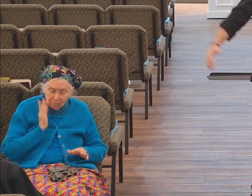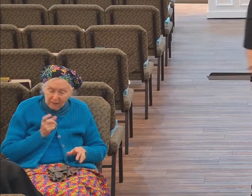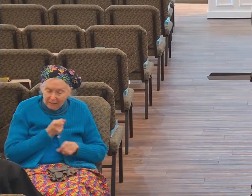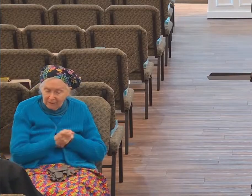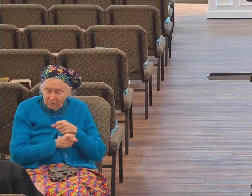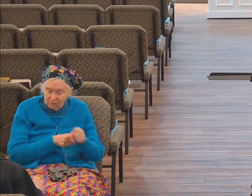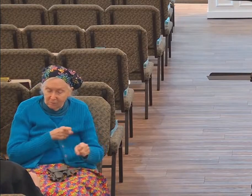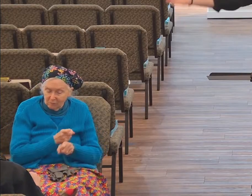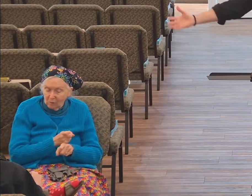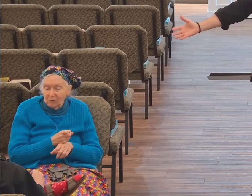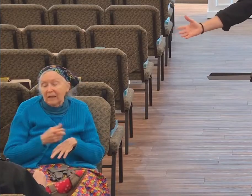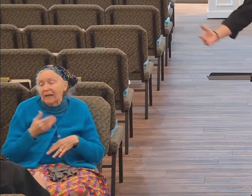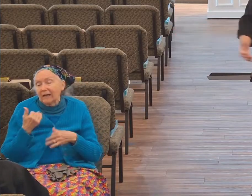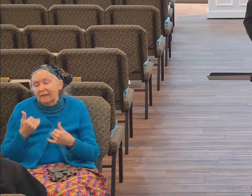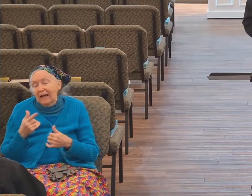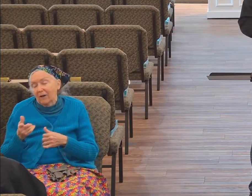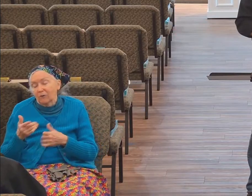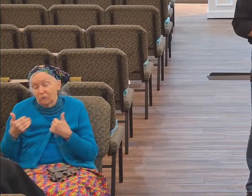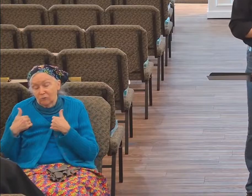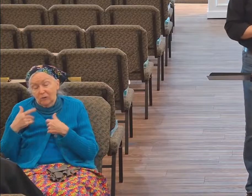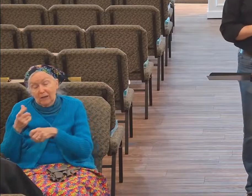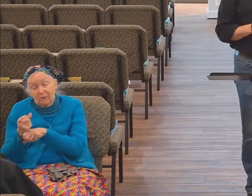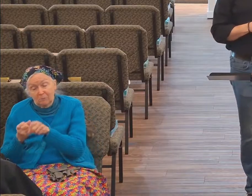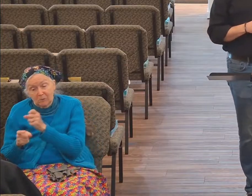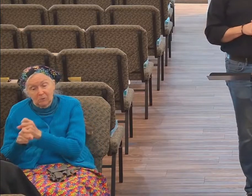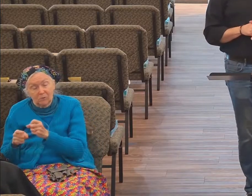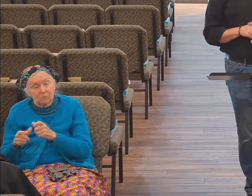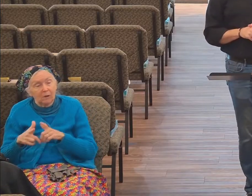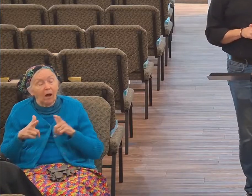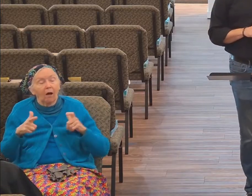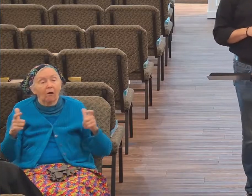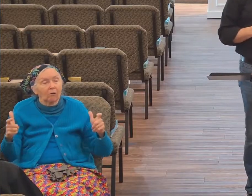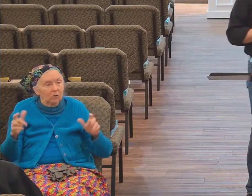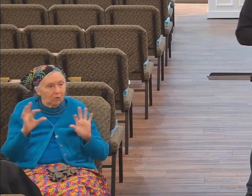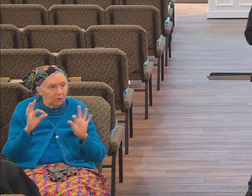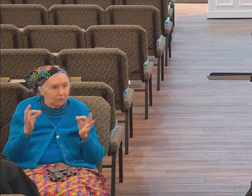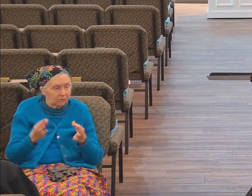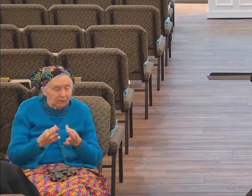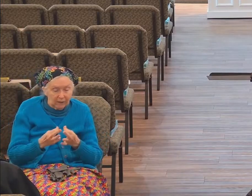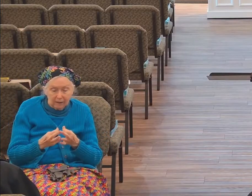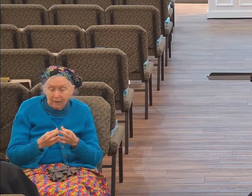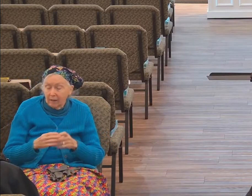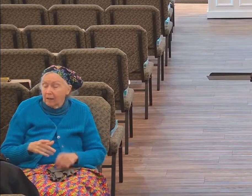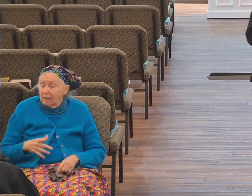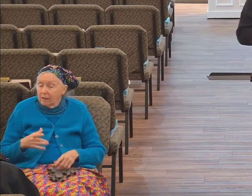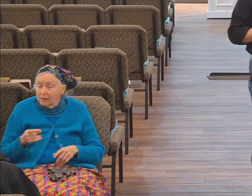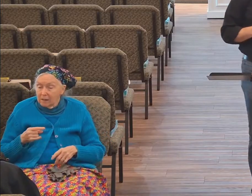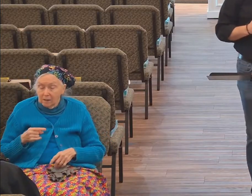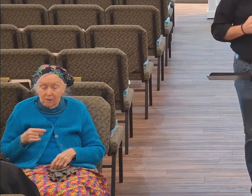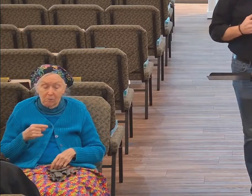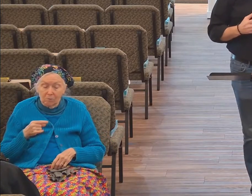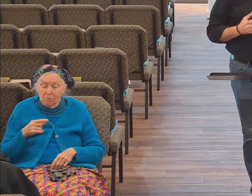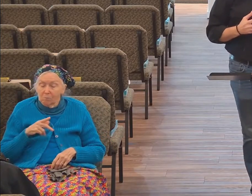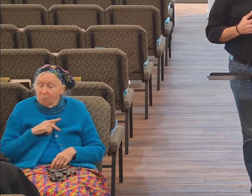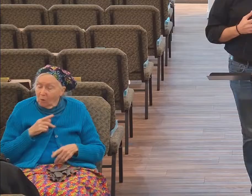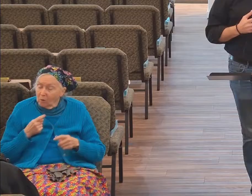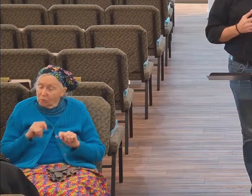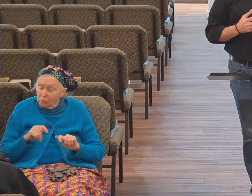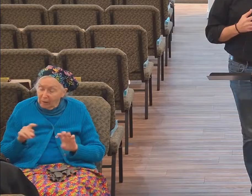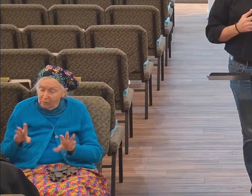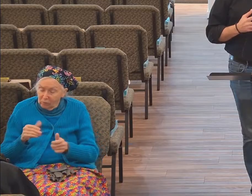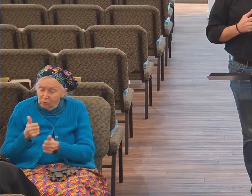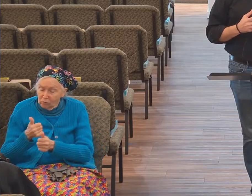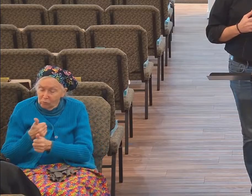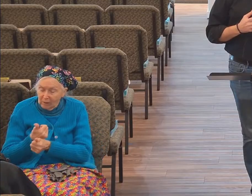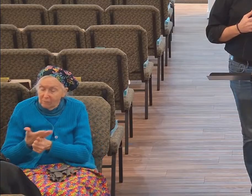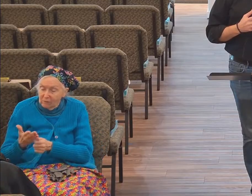much larger thing that's happening, okay? That he would have done everything to hinder, okay? So in other